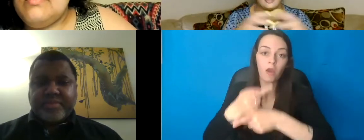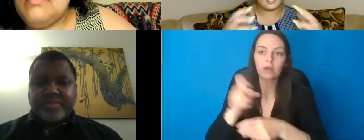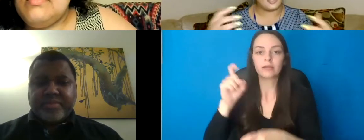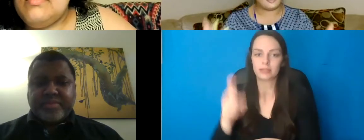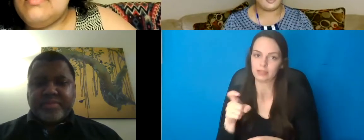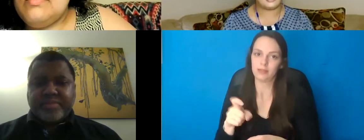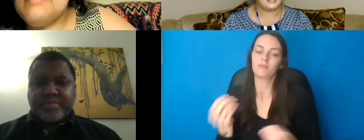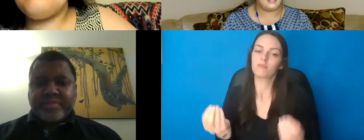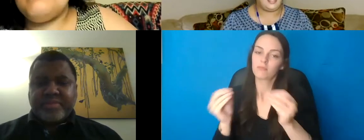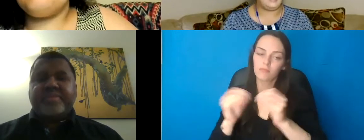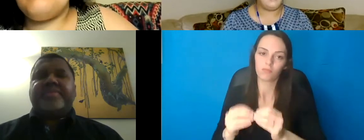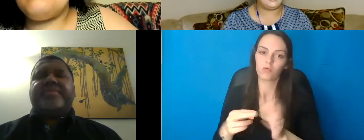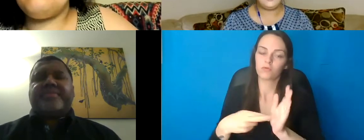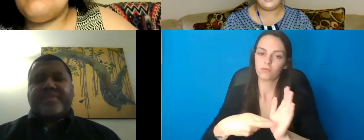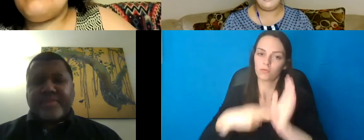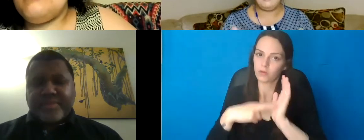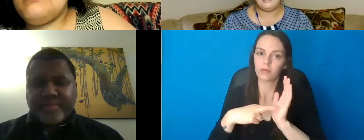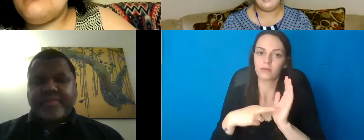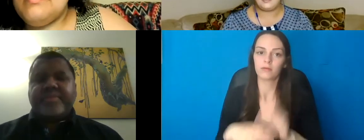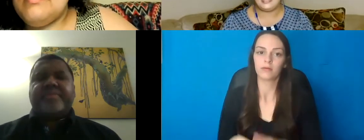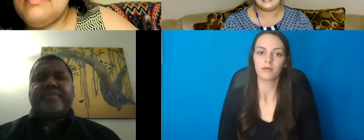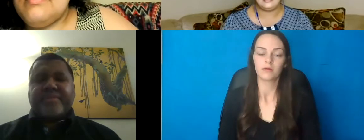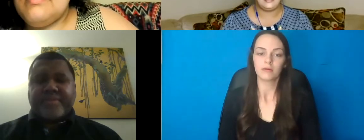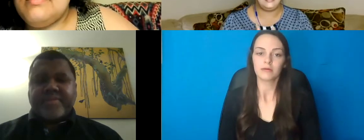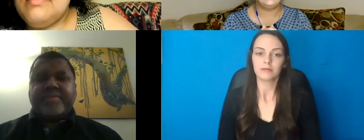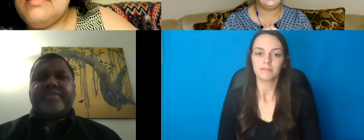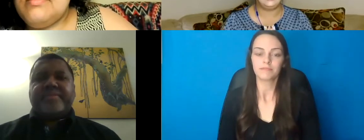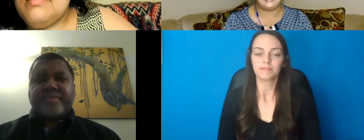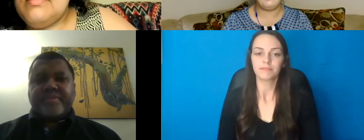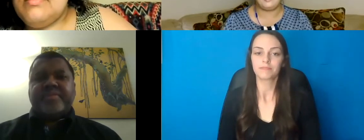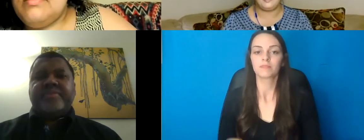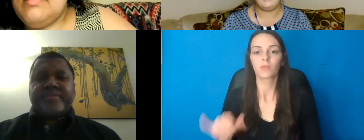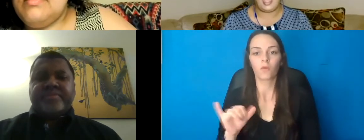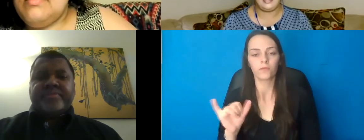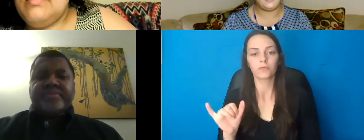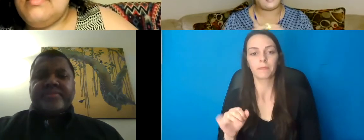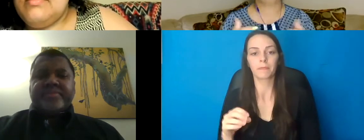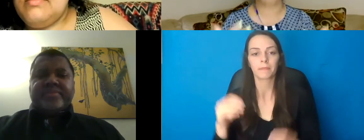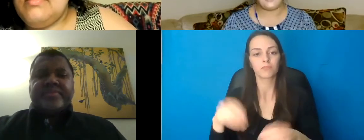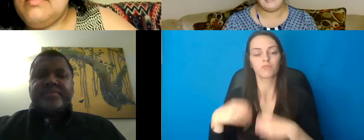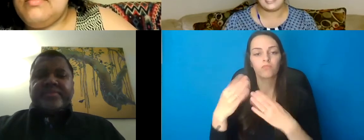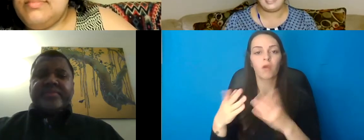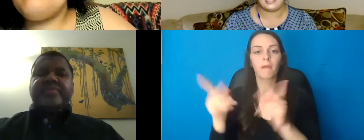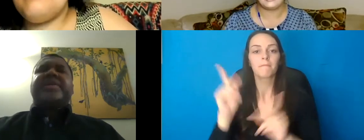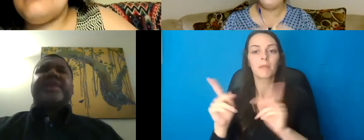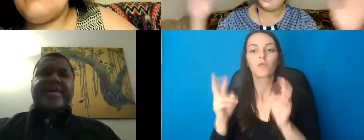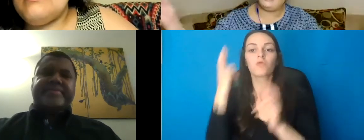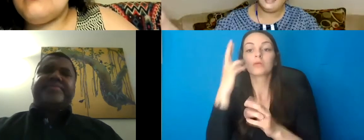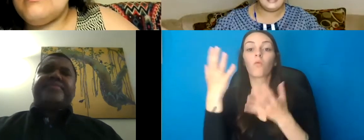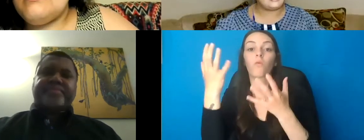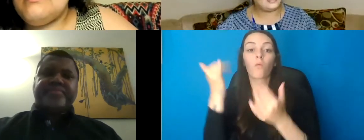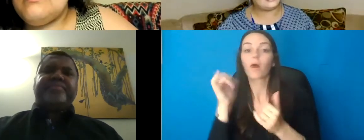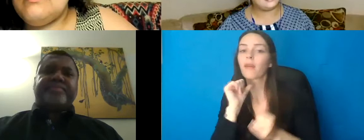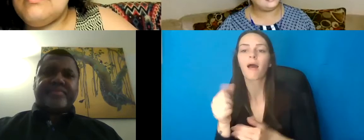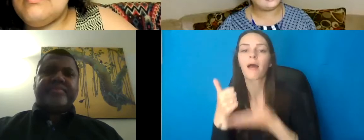so much worse. And it's also giving people a reason and an example of why they don't have to help us, because, well, it's